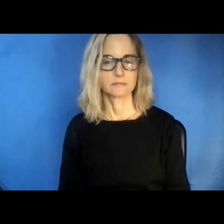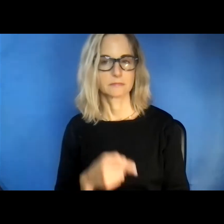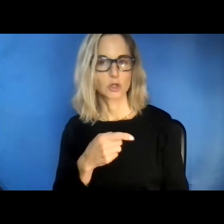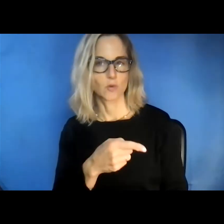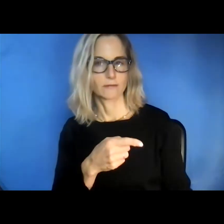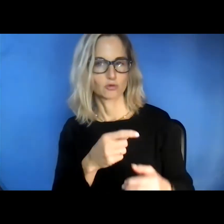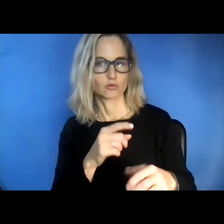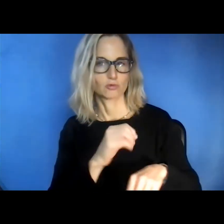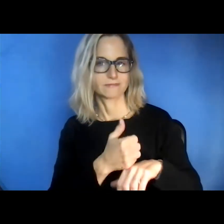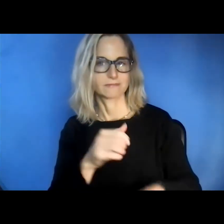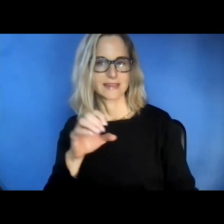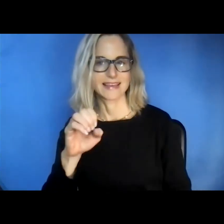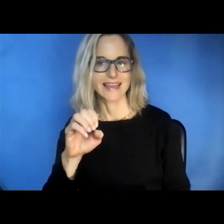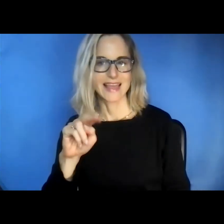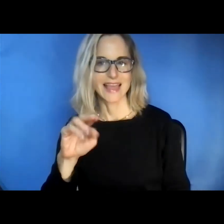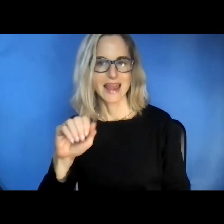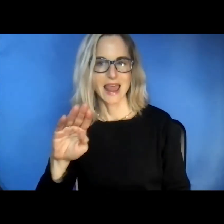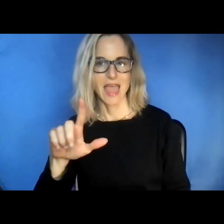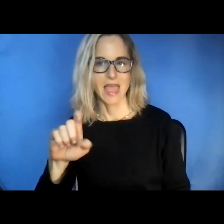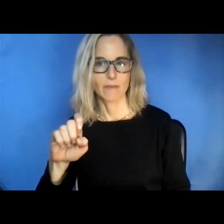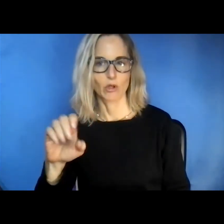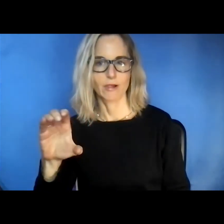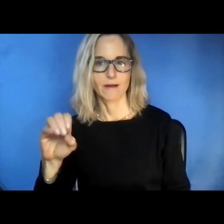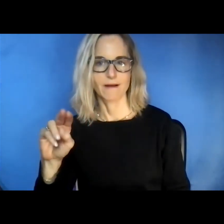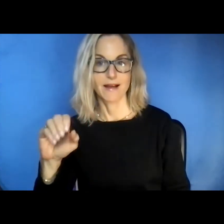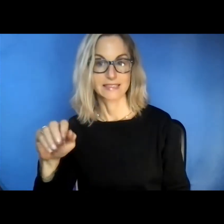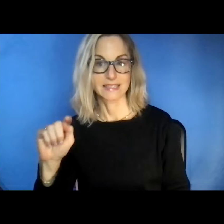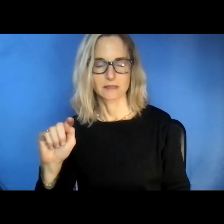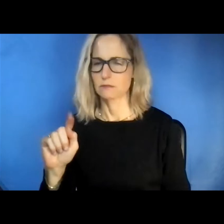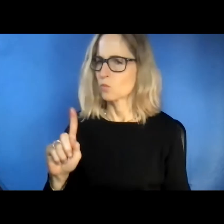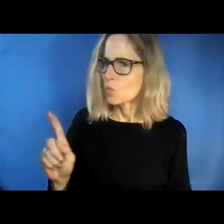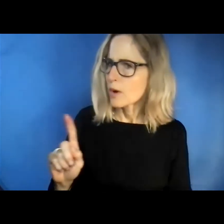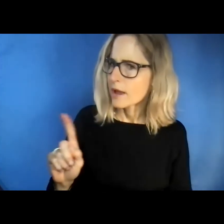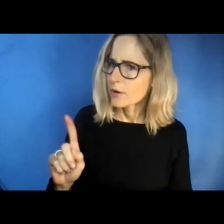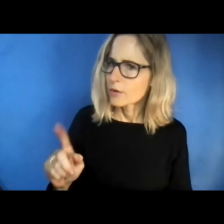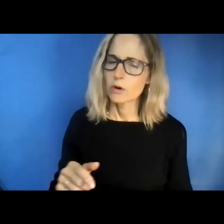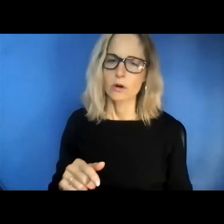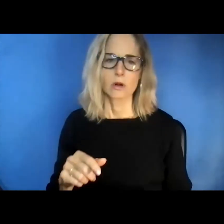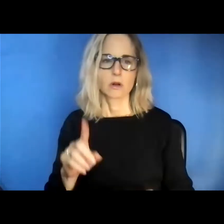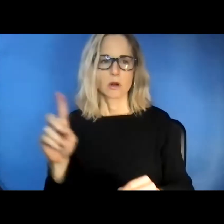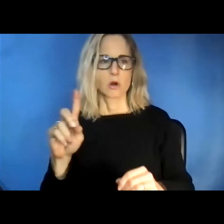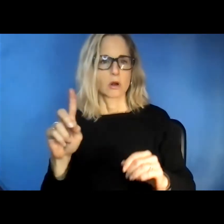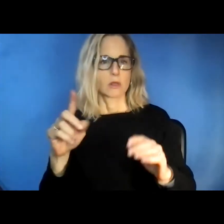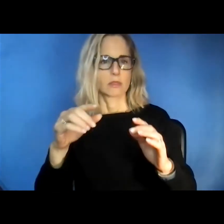please. And where is that? At the top of the video where it says enable content.